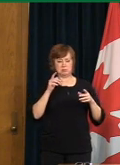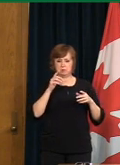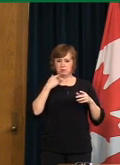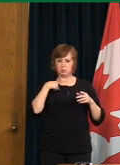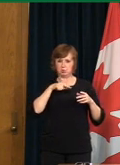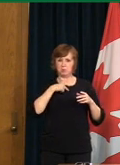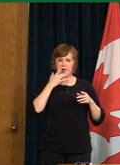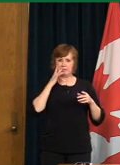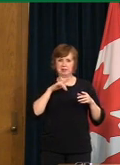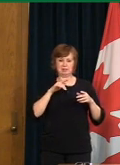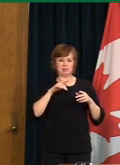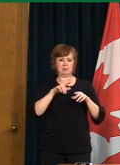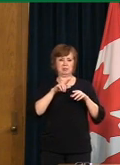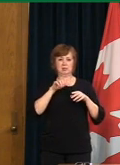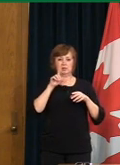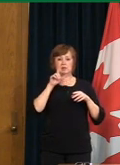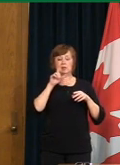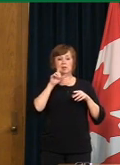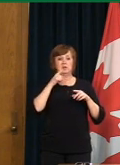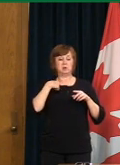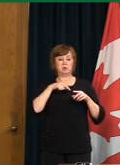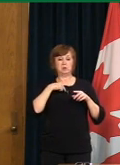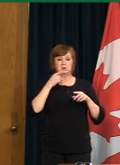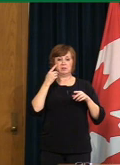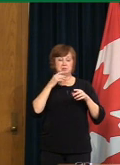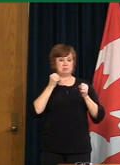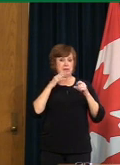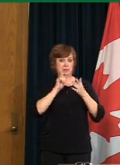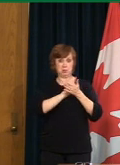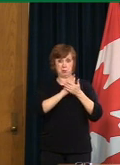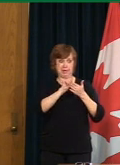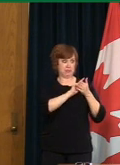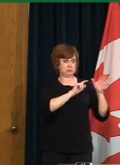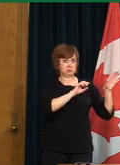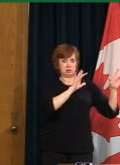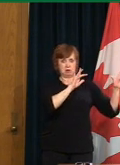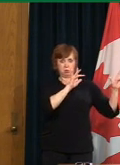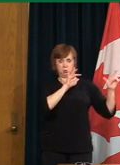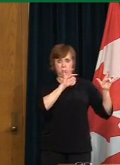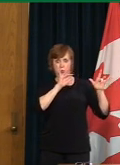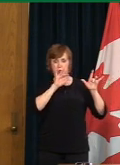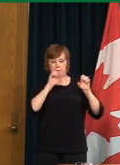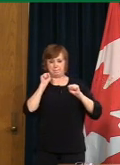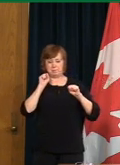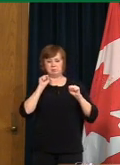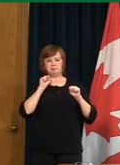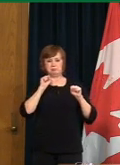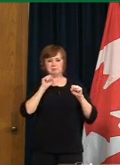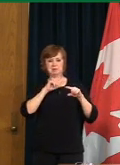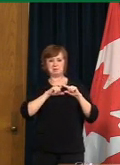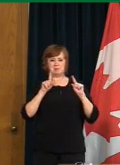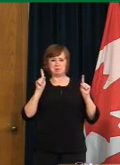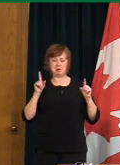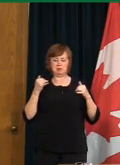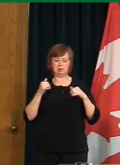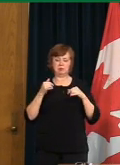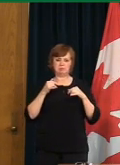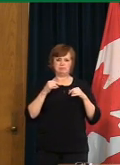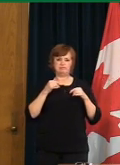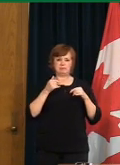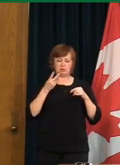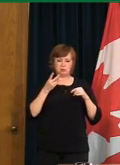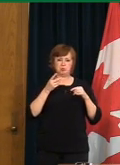home. But right now, unfortunately, we have several facilities with a case and some facilities with outbreaks. We are